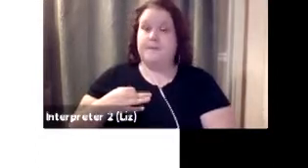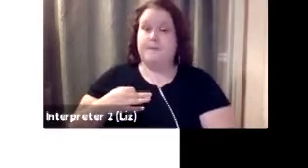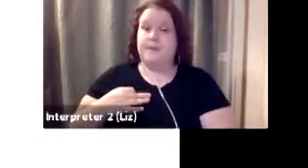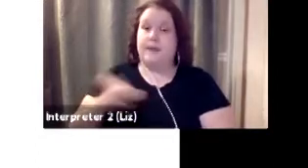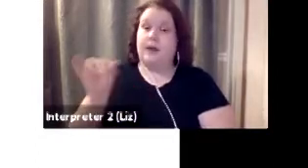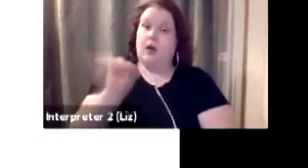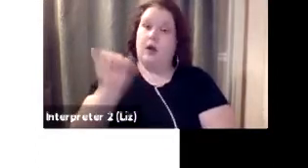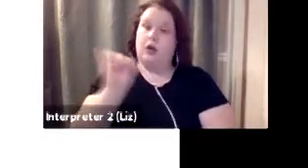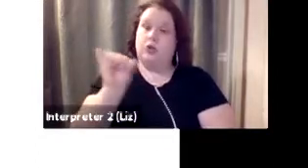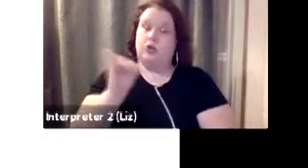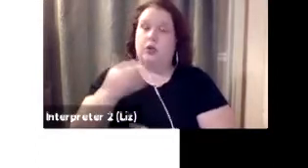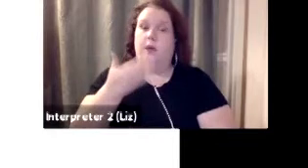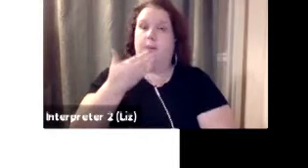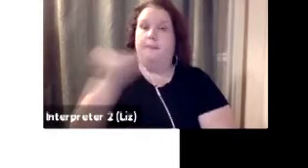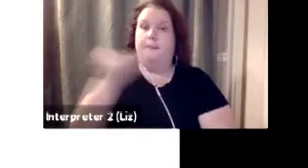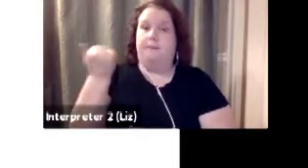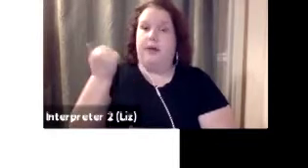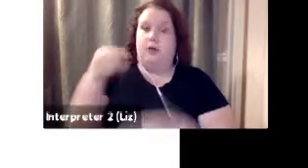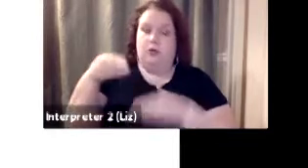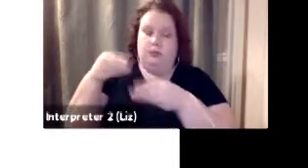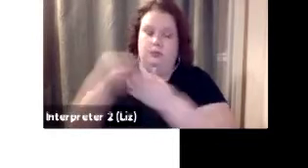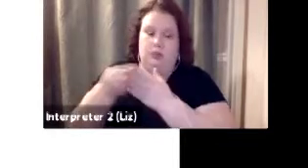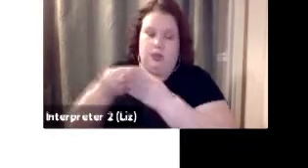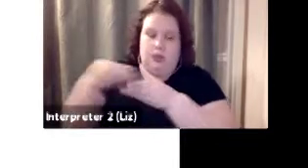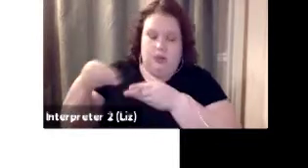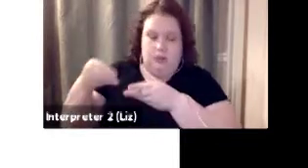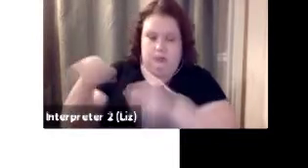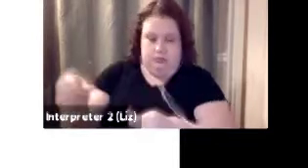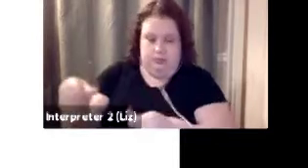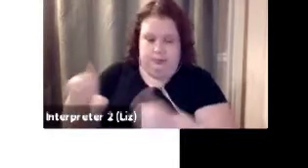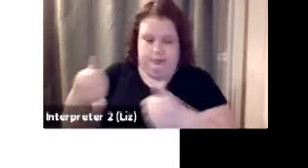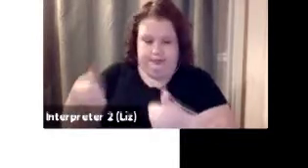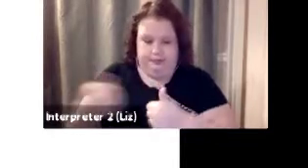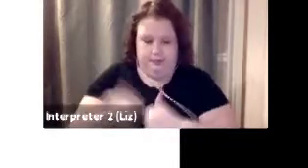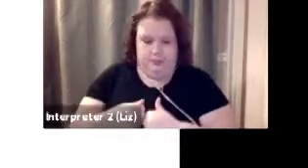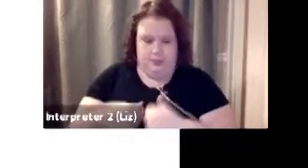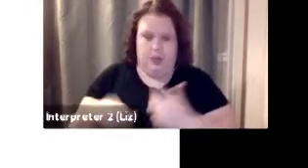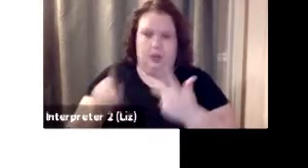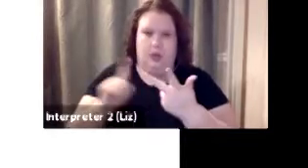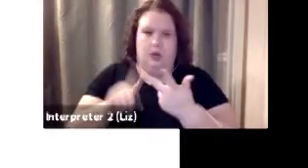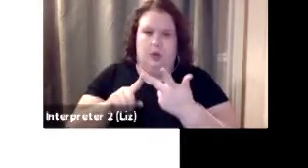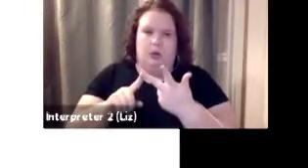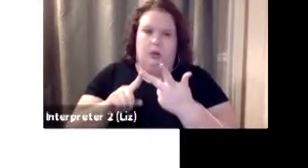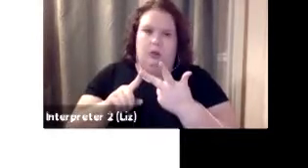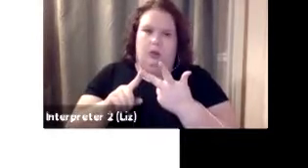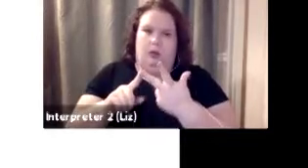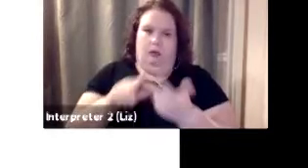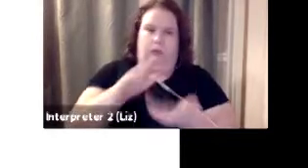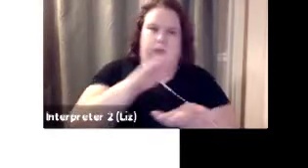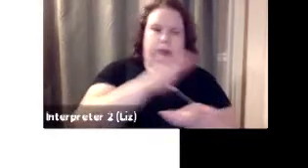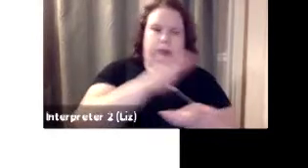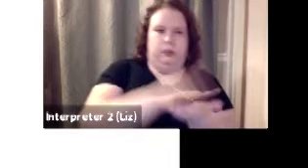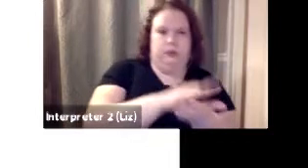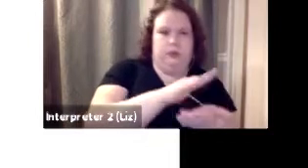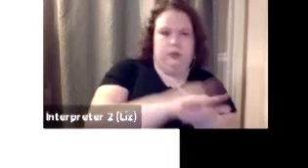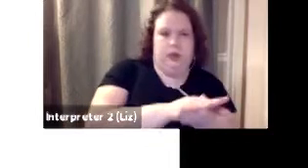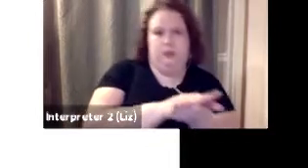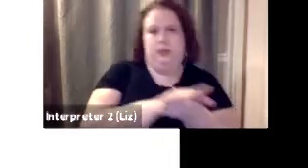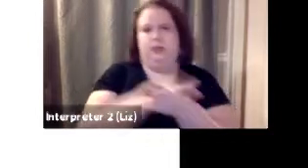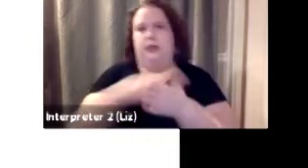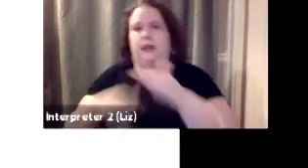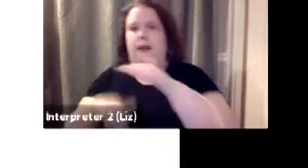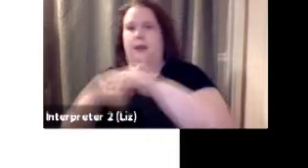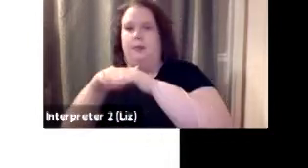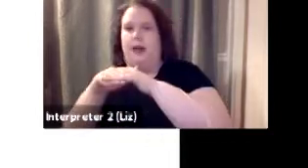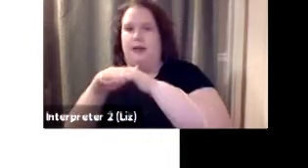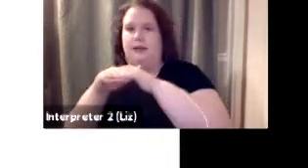increase operational efficiencies. Uh, and then finally, we want to align campuses and capacities to that projected 10 year need